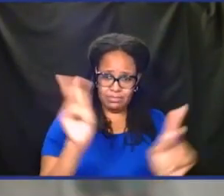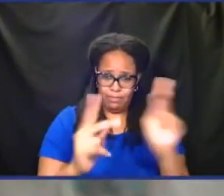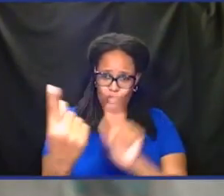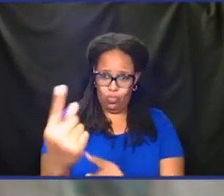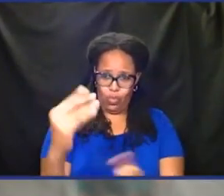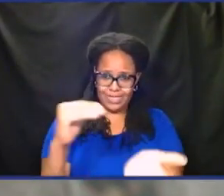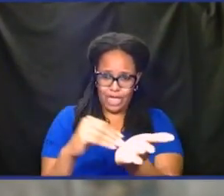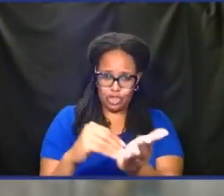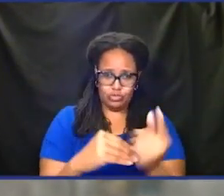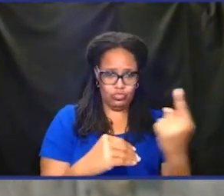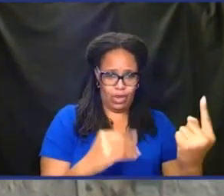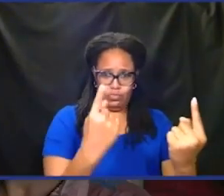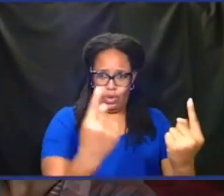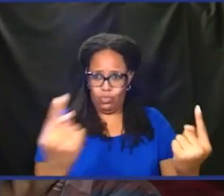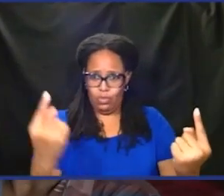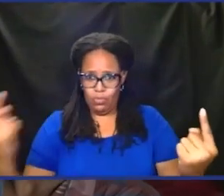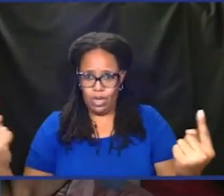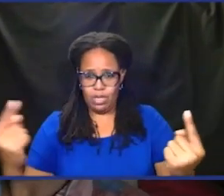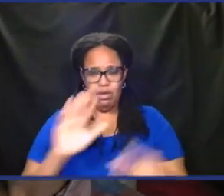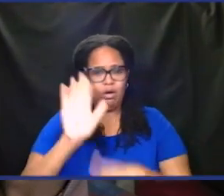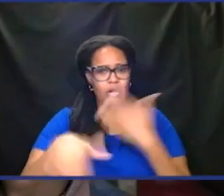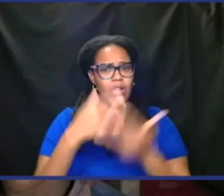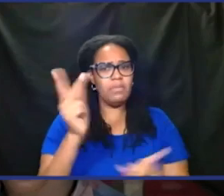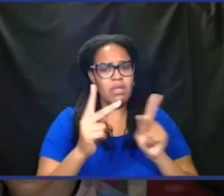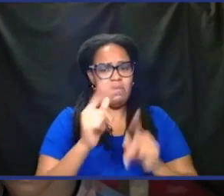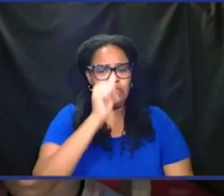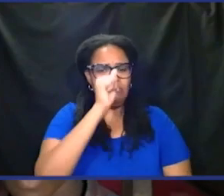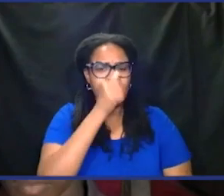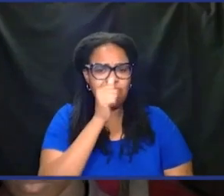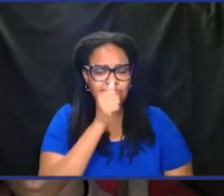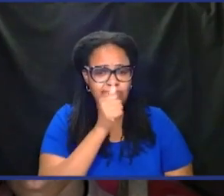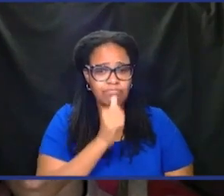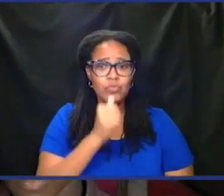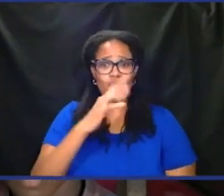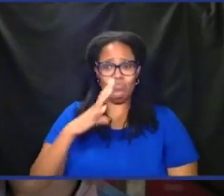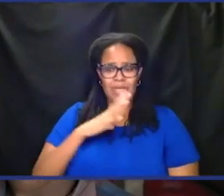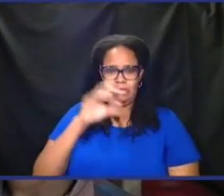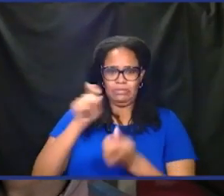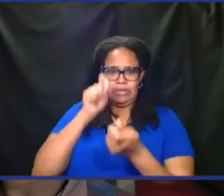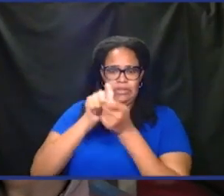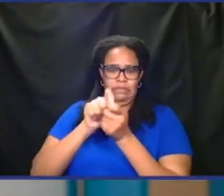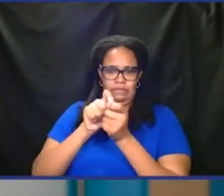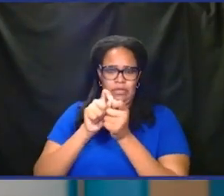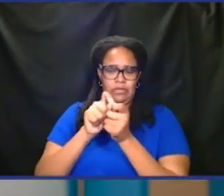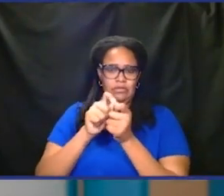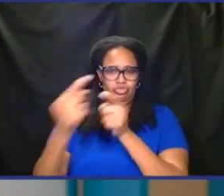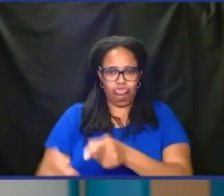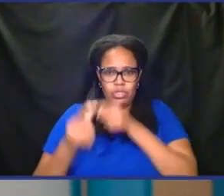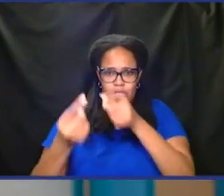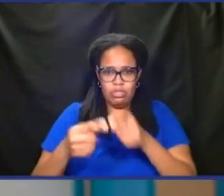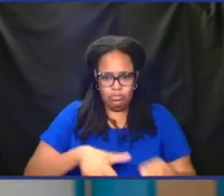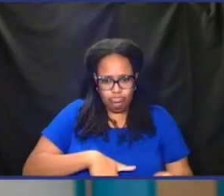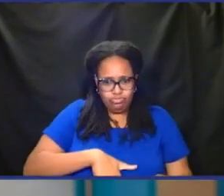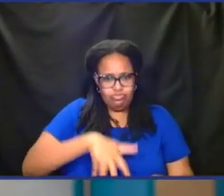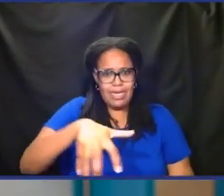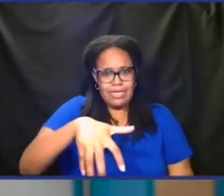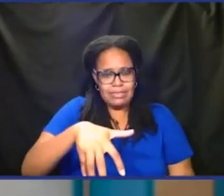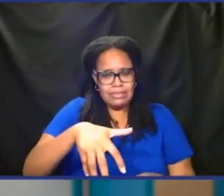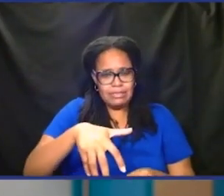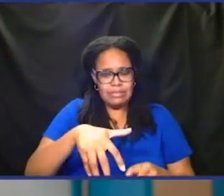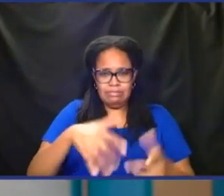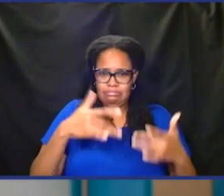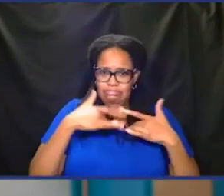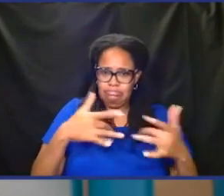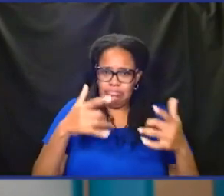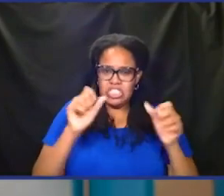Everyone suffered. Women were especially at risk. Pregnancy could just as easily result in